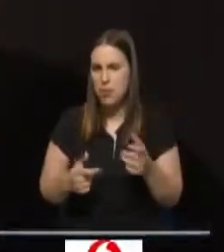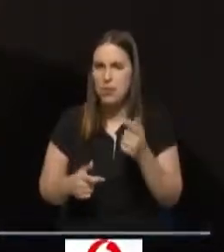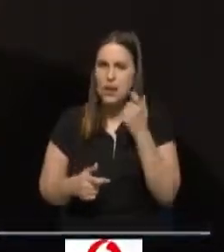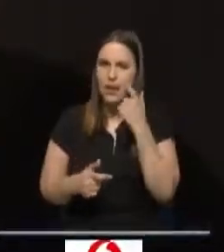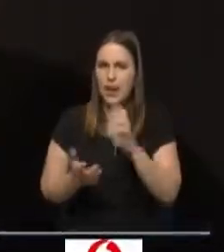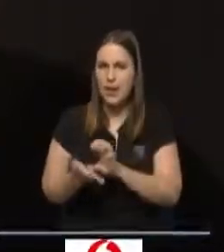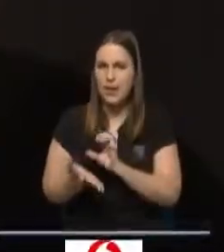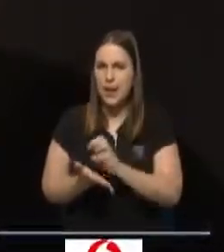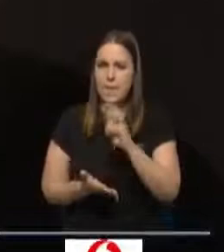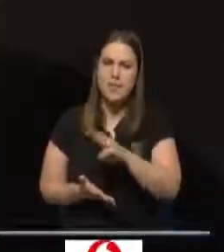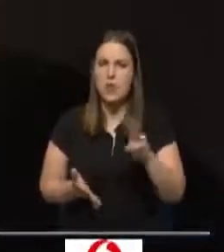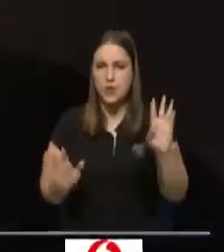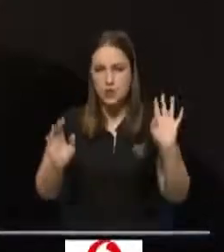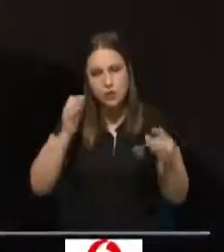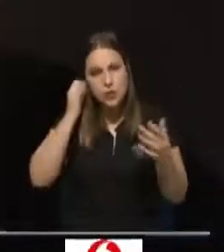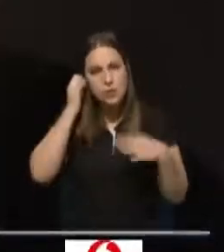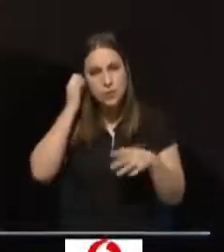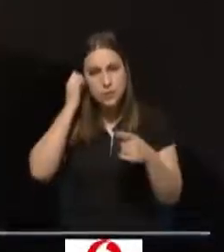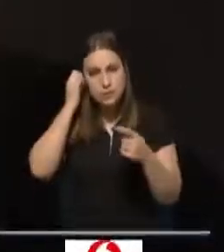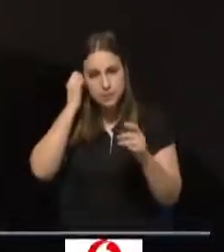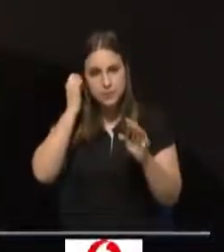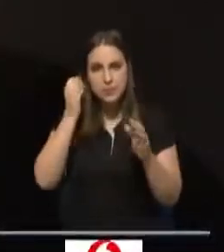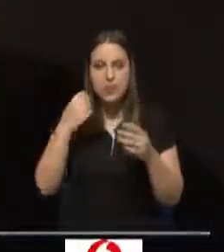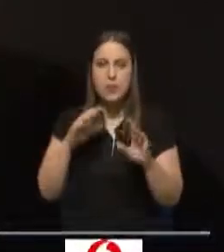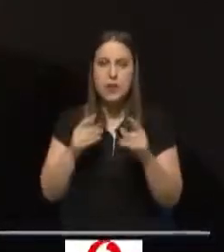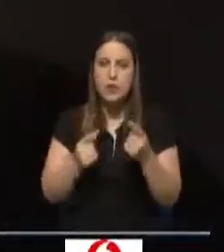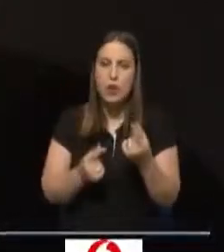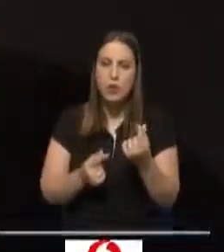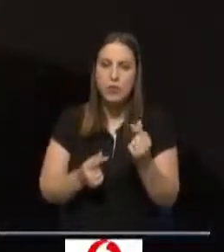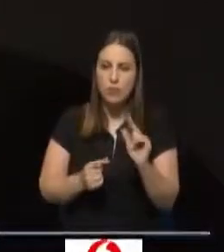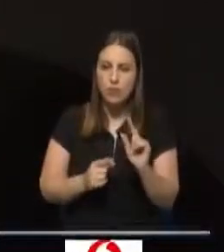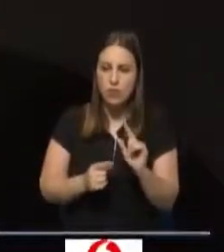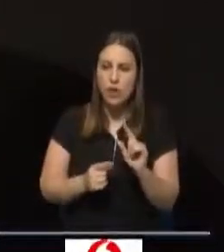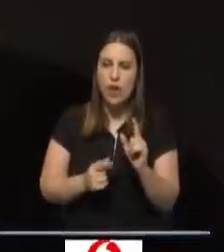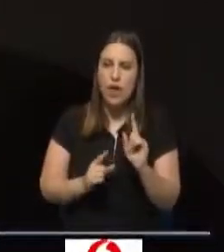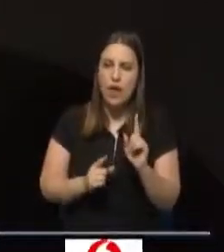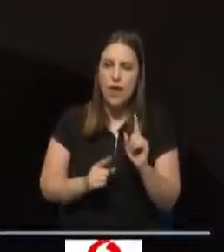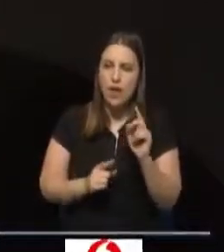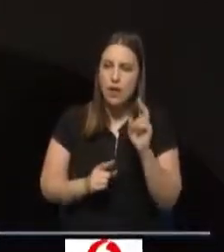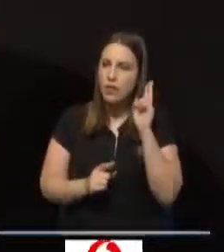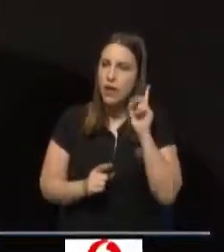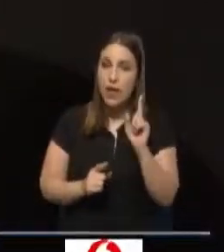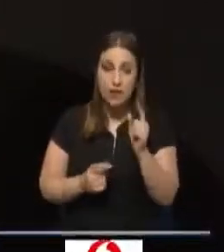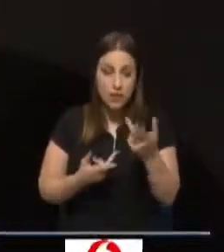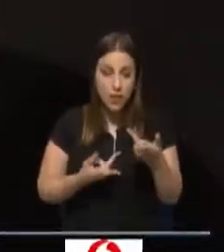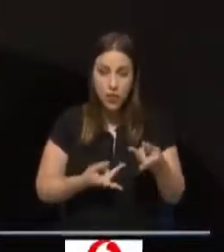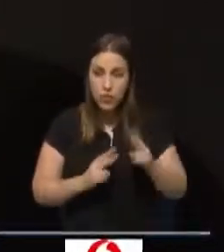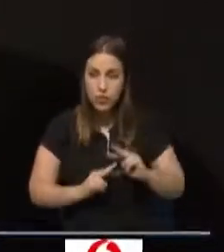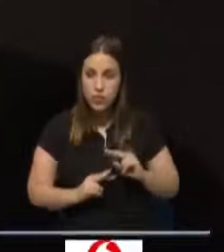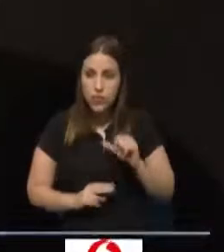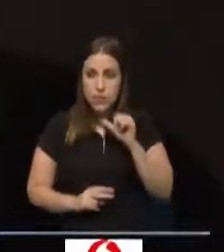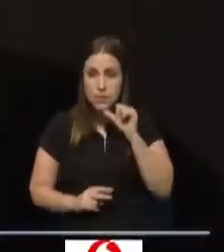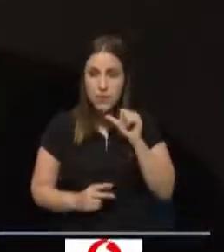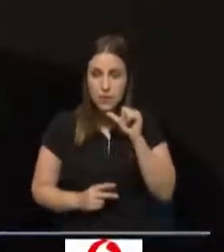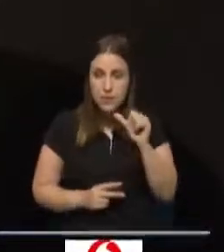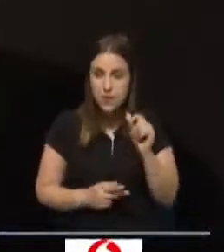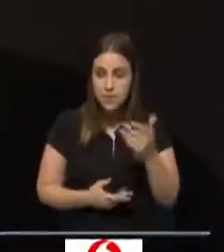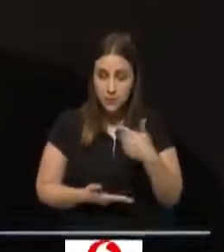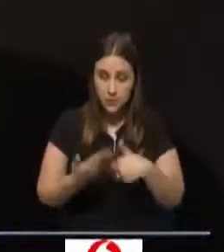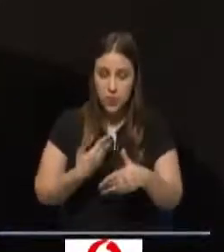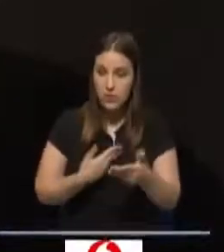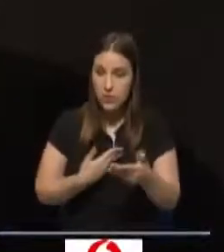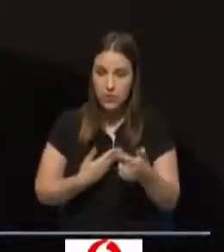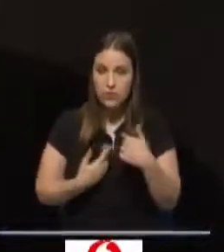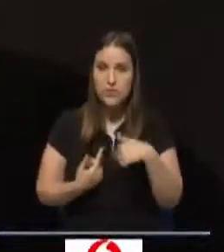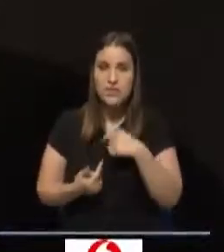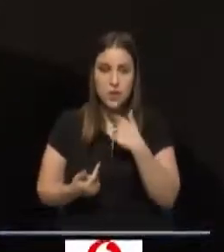although the turnover is great, but the money is money after all. And so today we